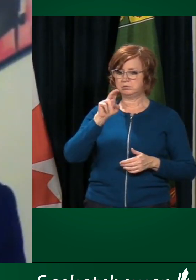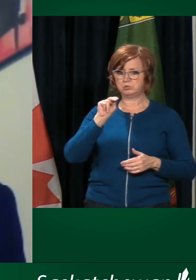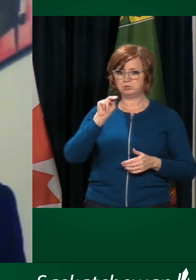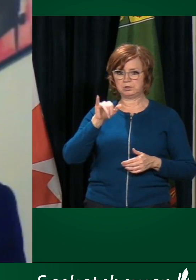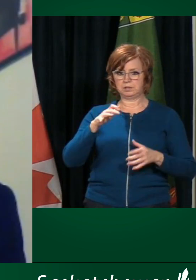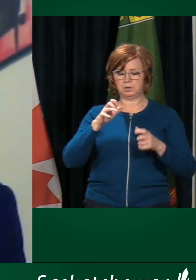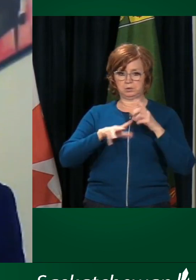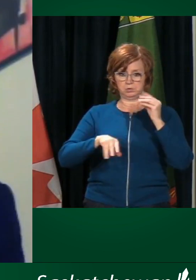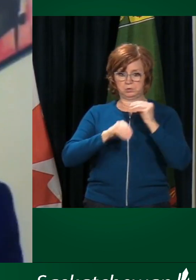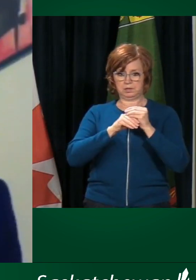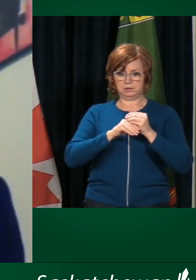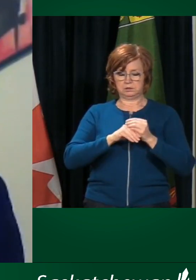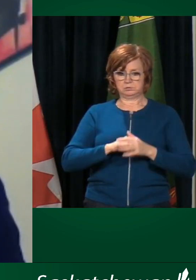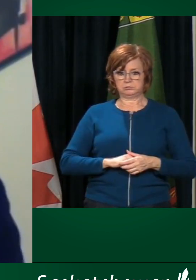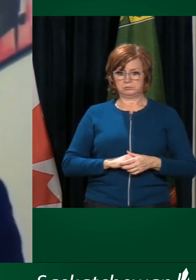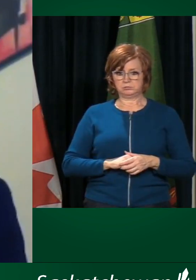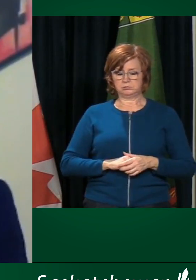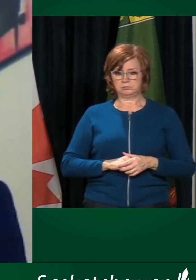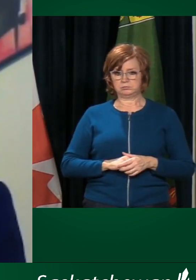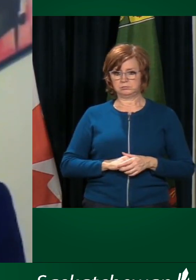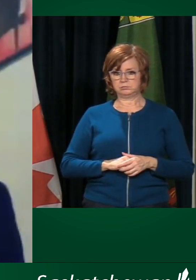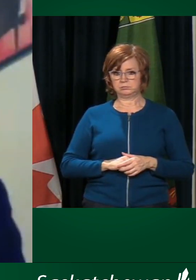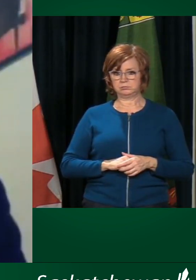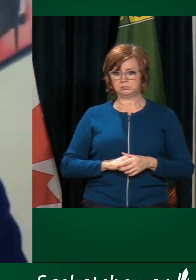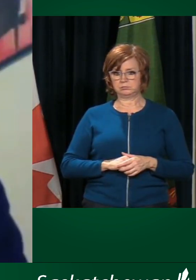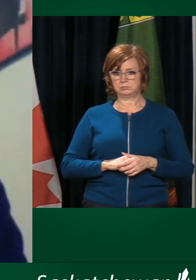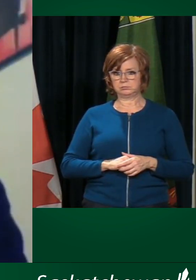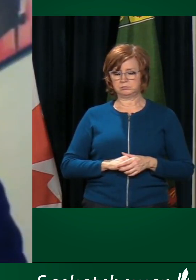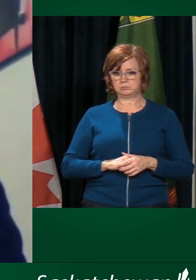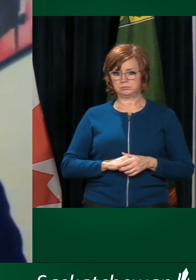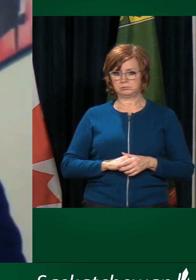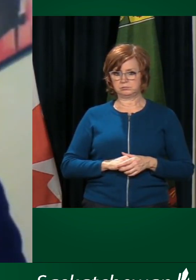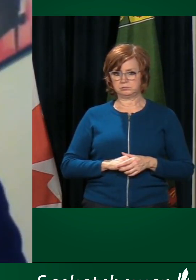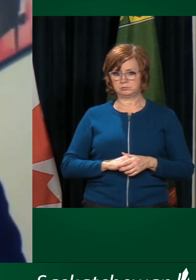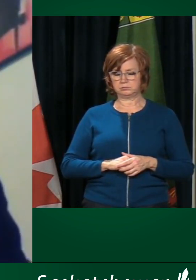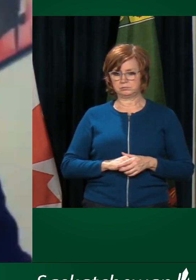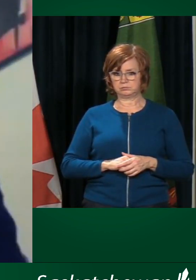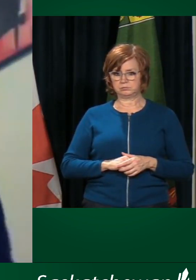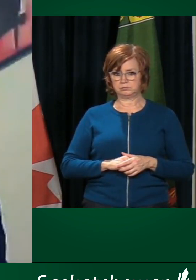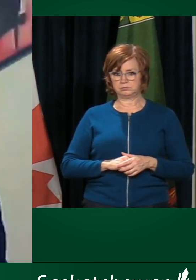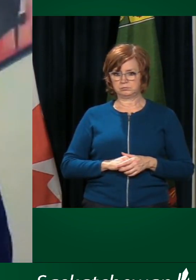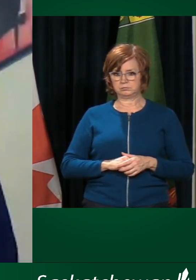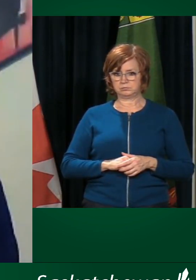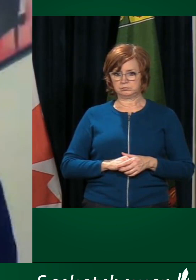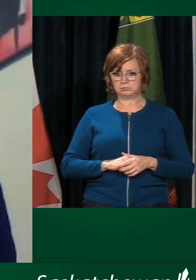And I don't know if Jenny has additional information or context she wants to add in terms of the modeling information.